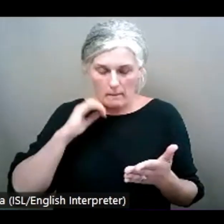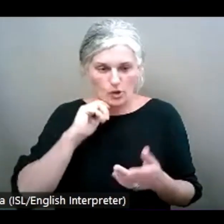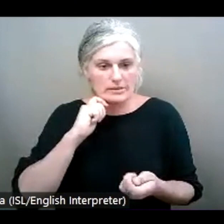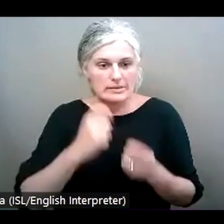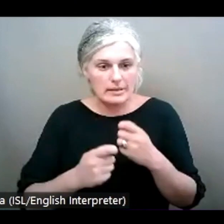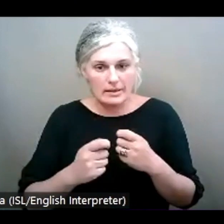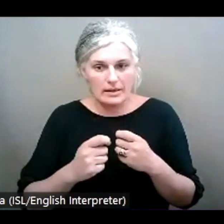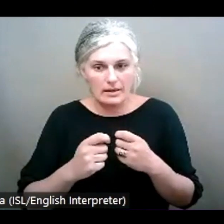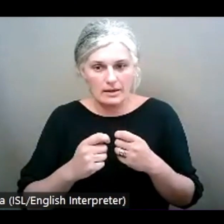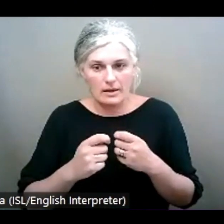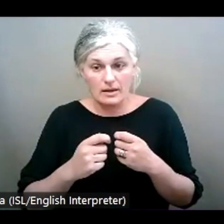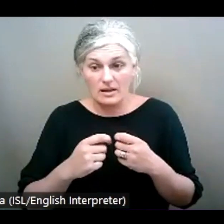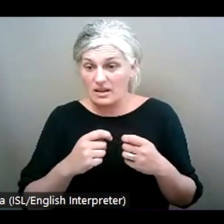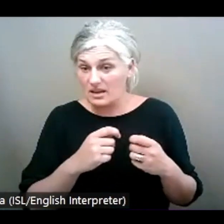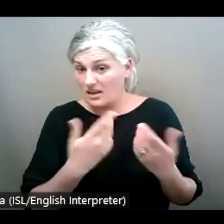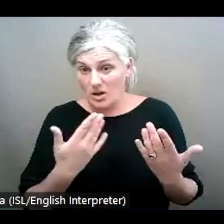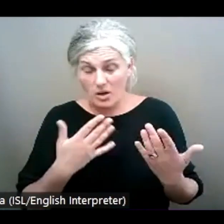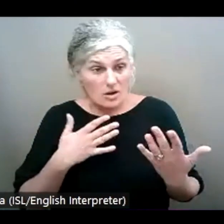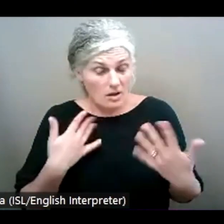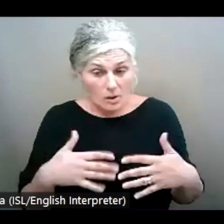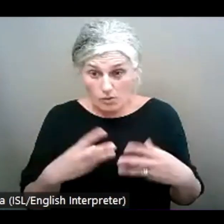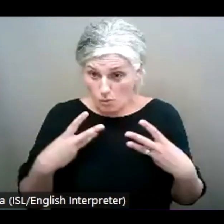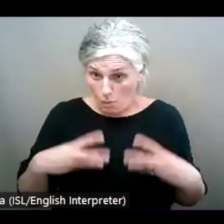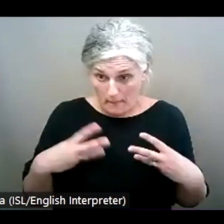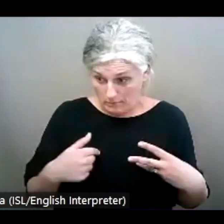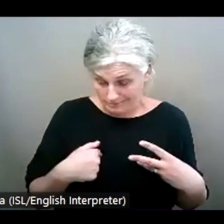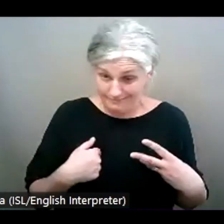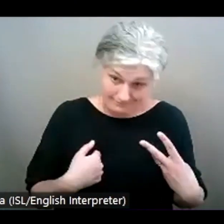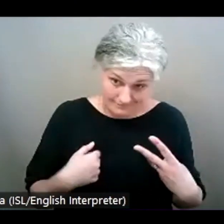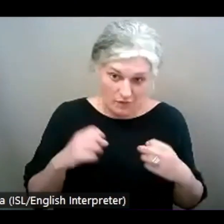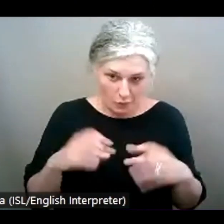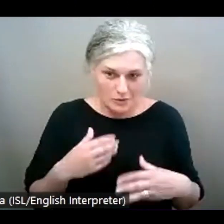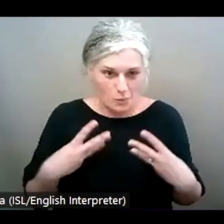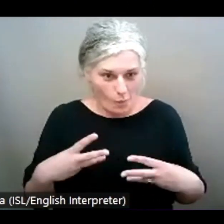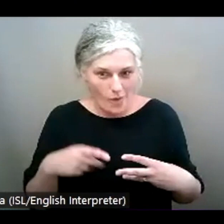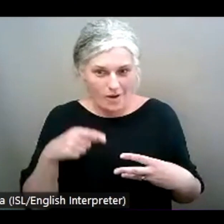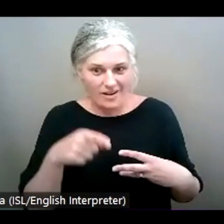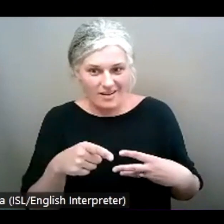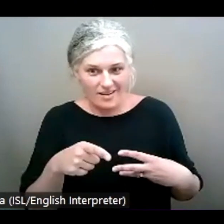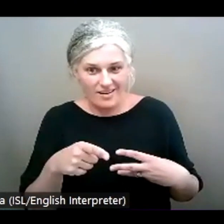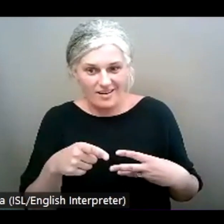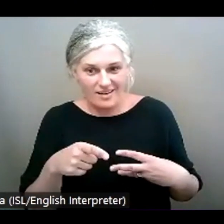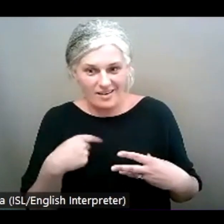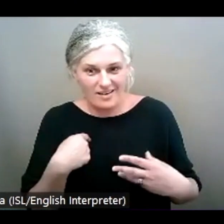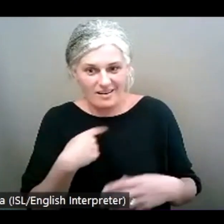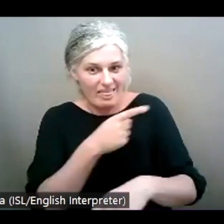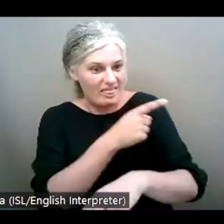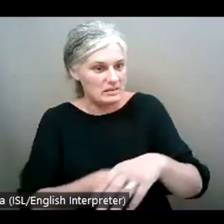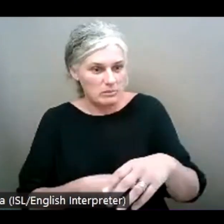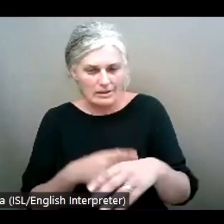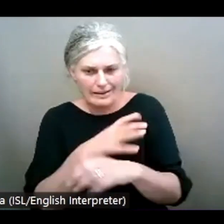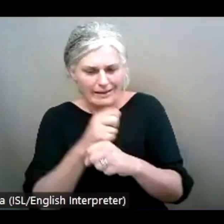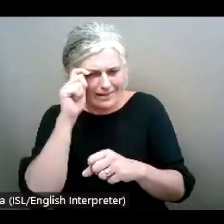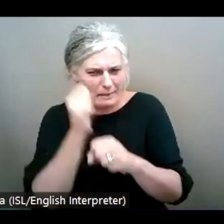was just a woman, and disability for me didn't come into it,